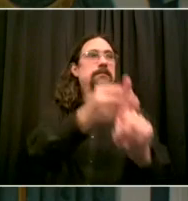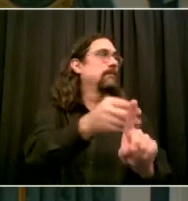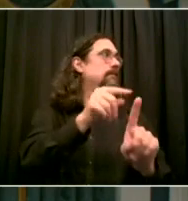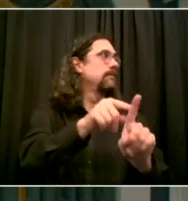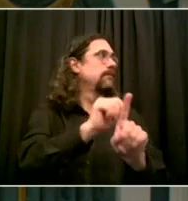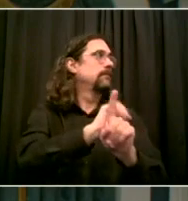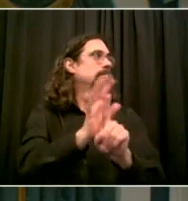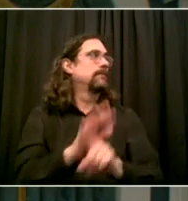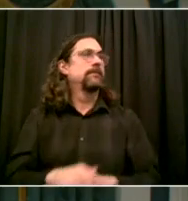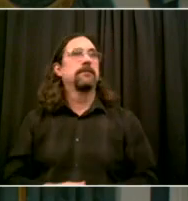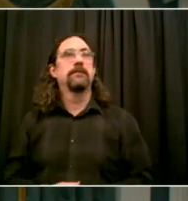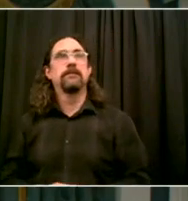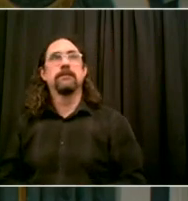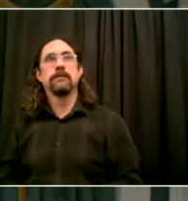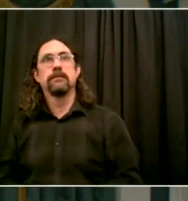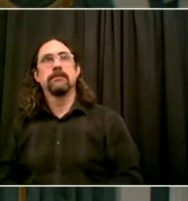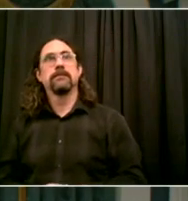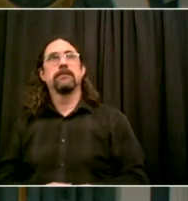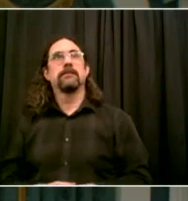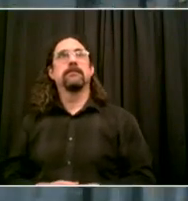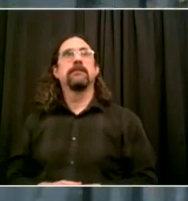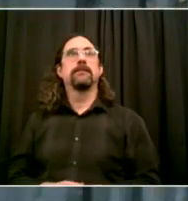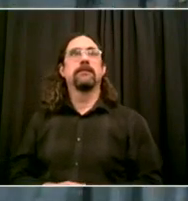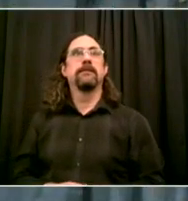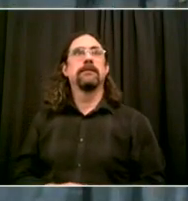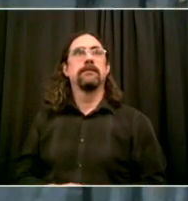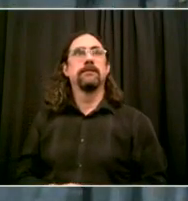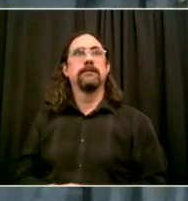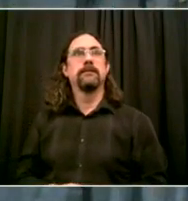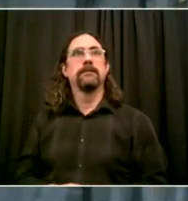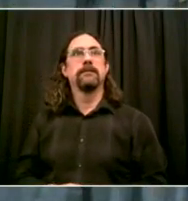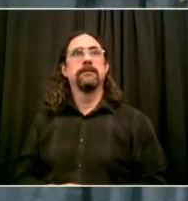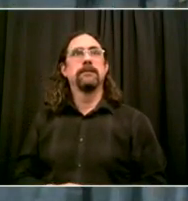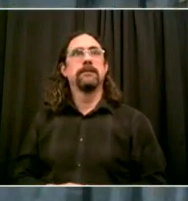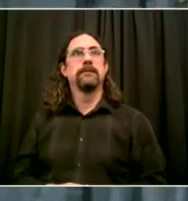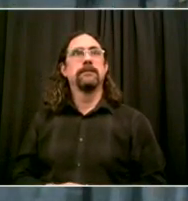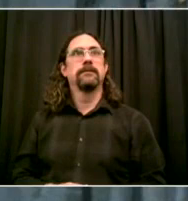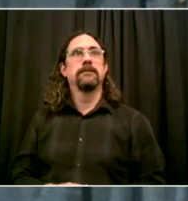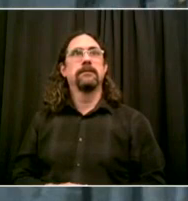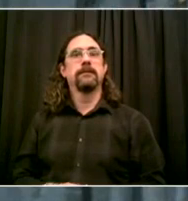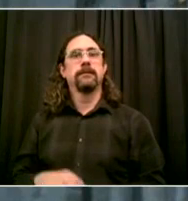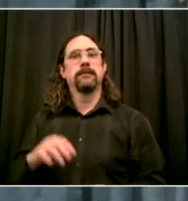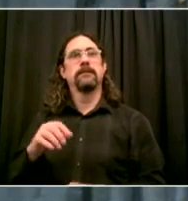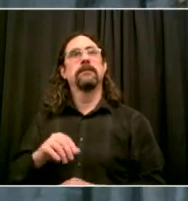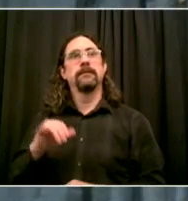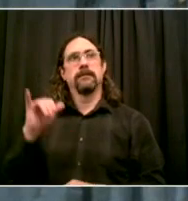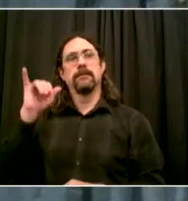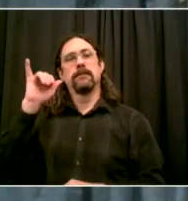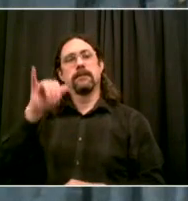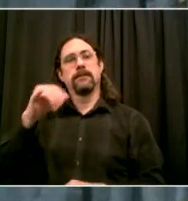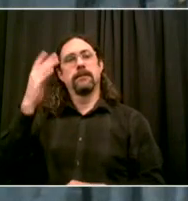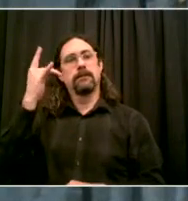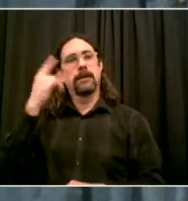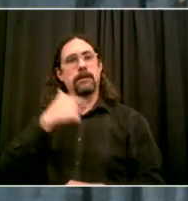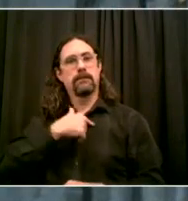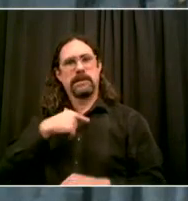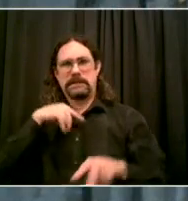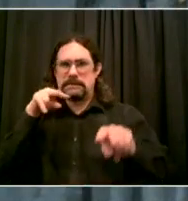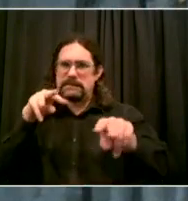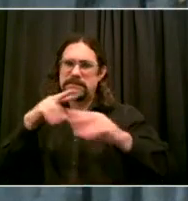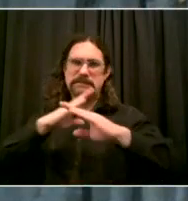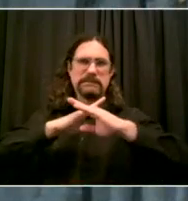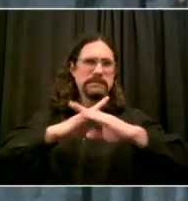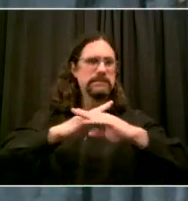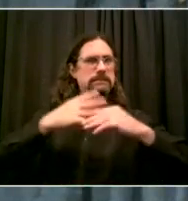when we do contact tracing, we don't just look for a single close contact. We look for the setting or the type of place where you were likely to